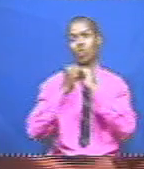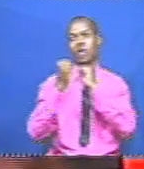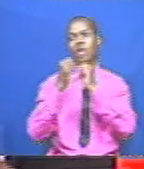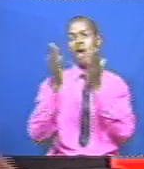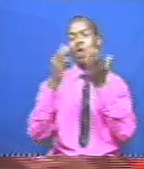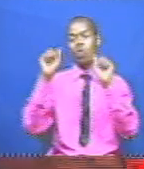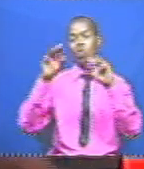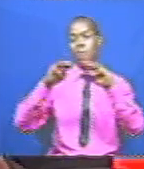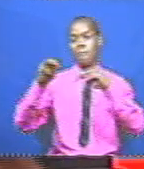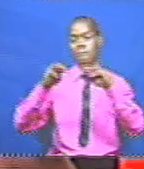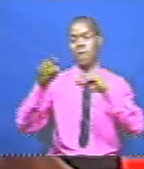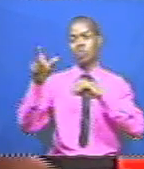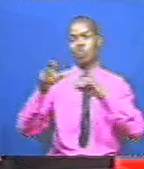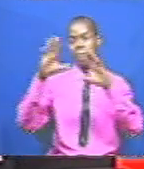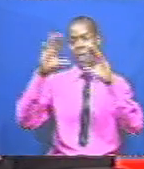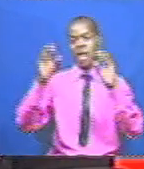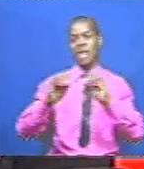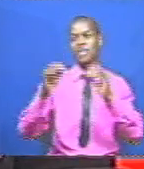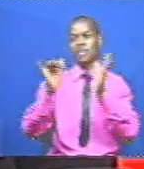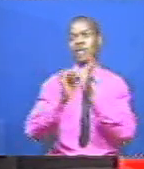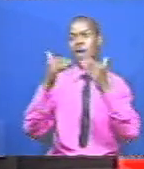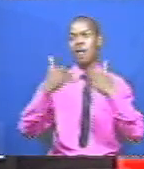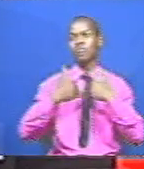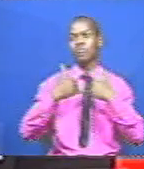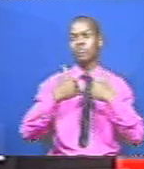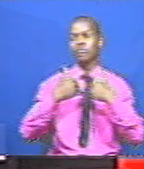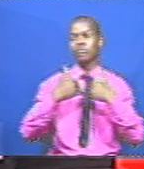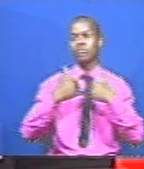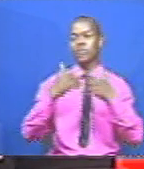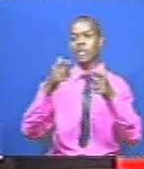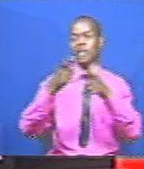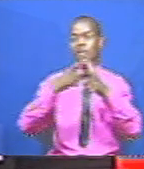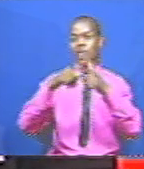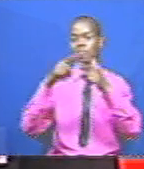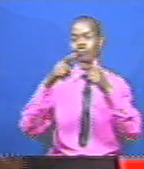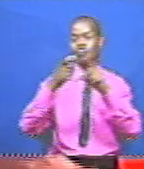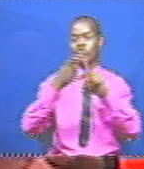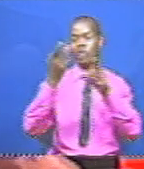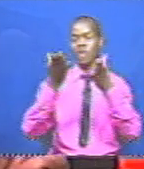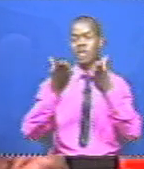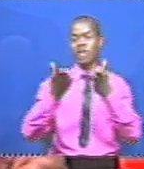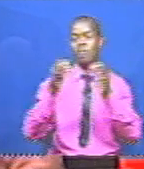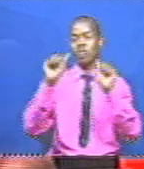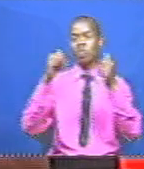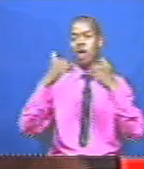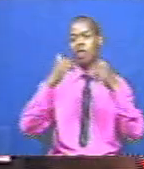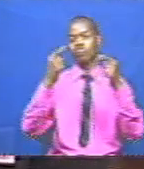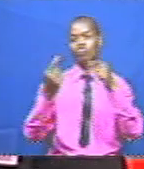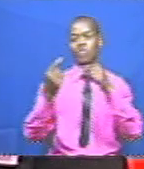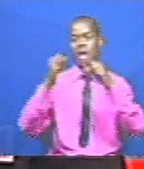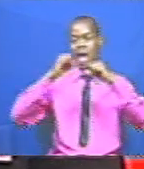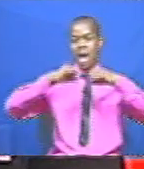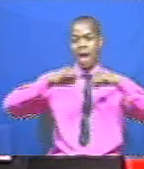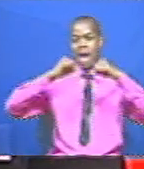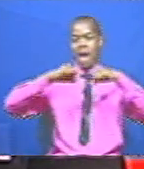we manage these smaller budgets that we have and collectively we have. And then from there, we also have a negotiating place where we can